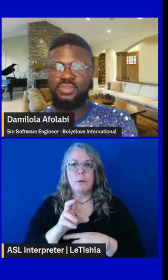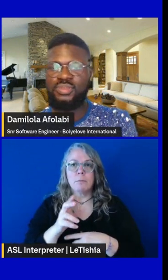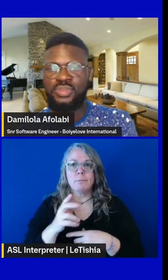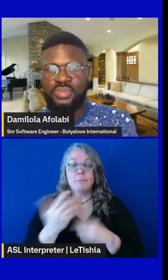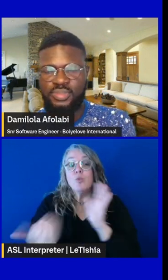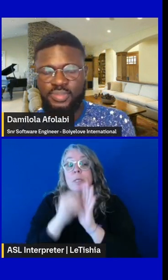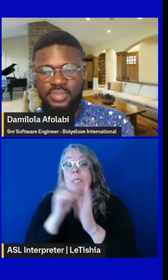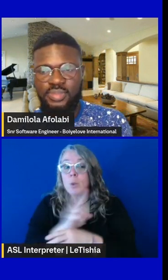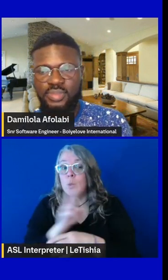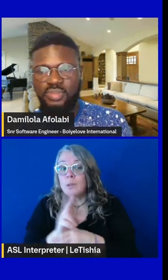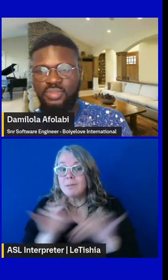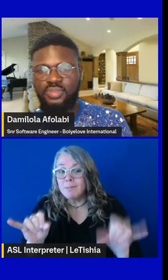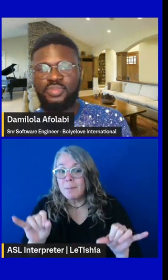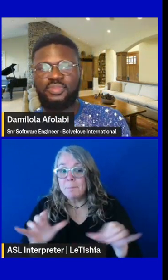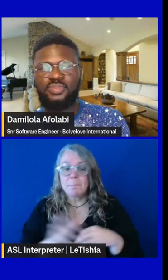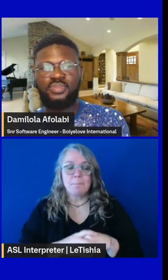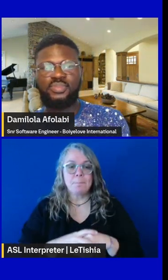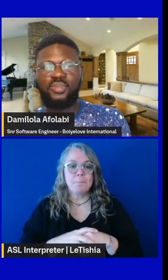reuse.